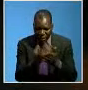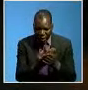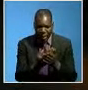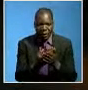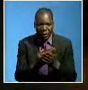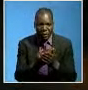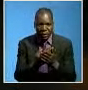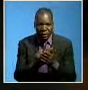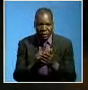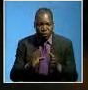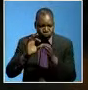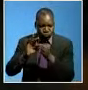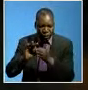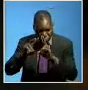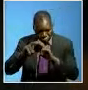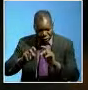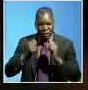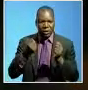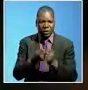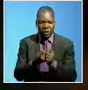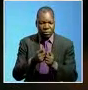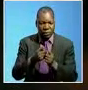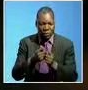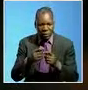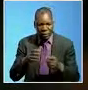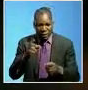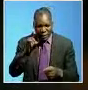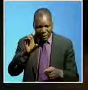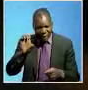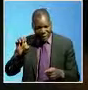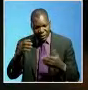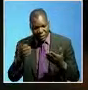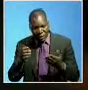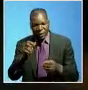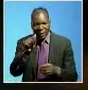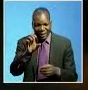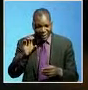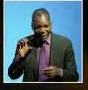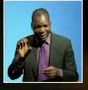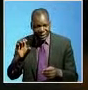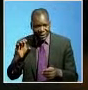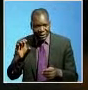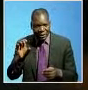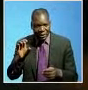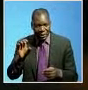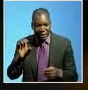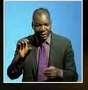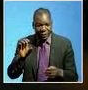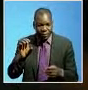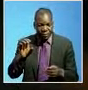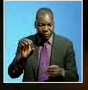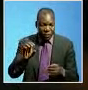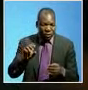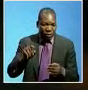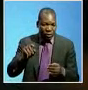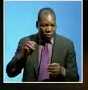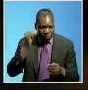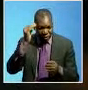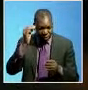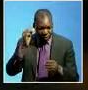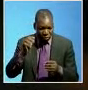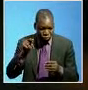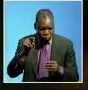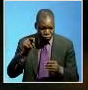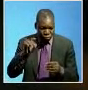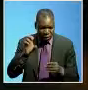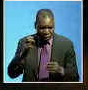investigation team involving the Drug Enforcement Commission DEC and the Anti-Corruption Commission ACC. The team says Mr. Chanda, 47,